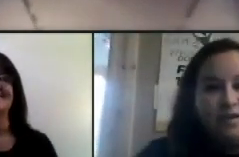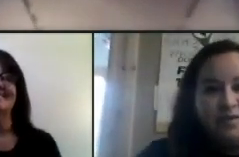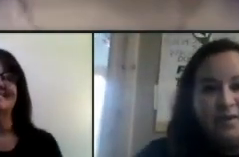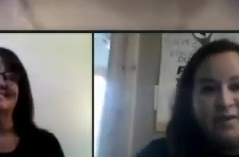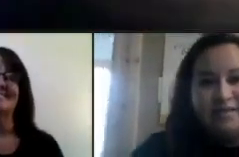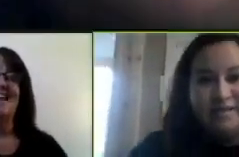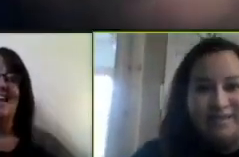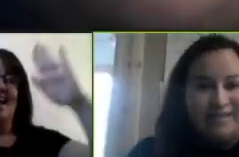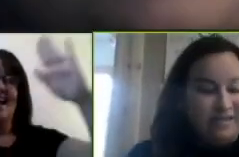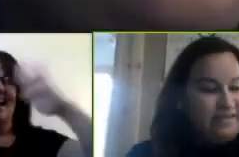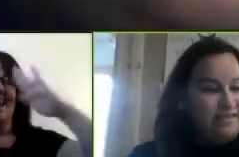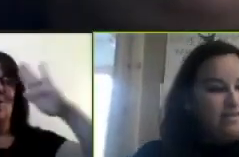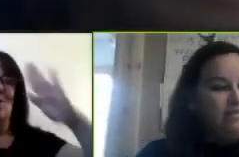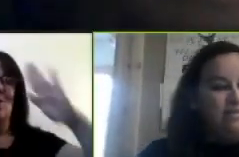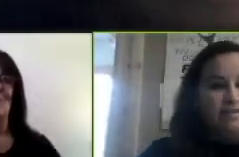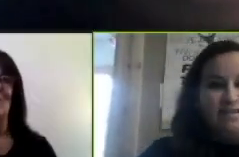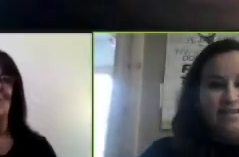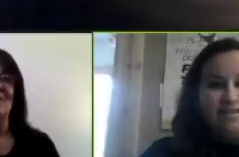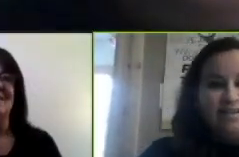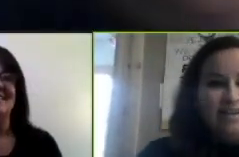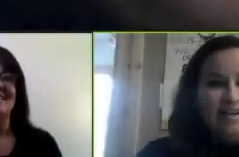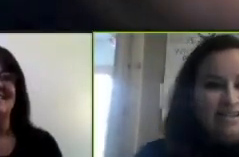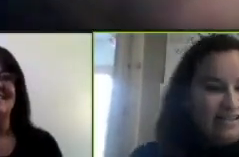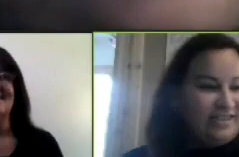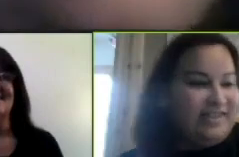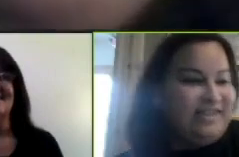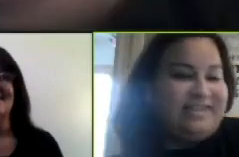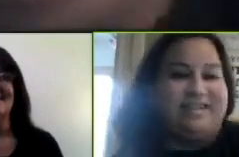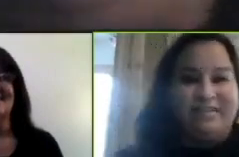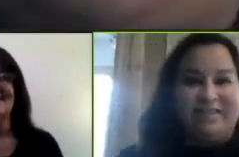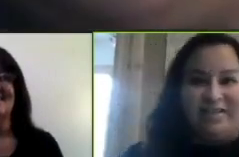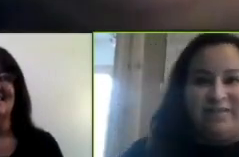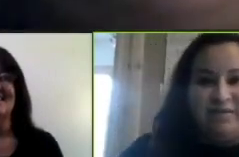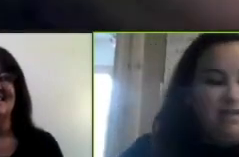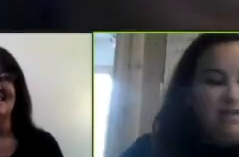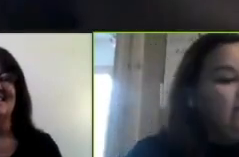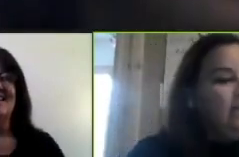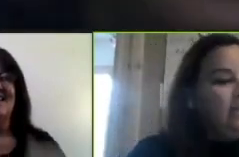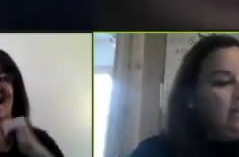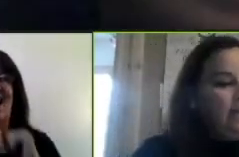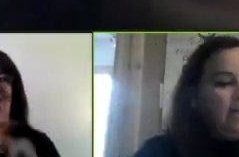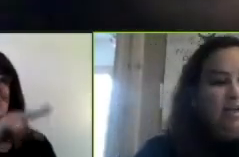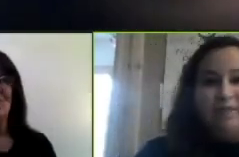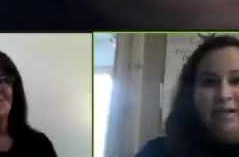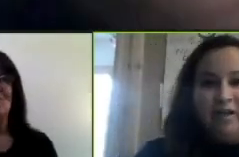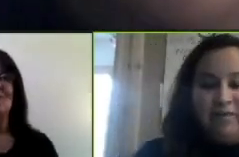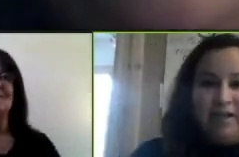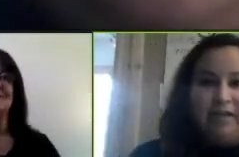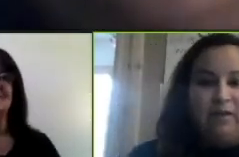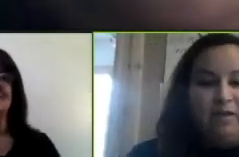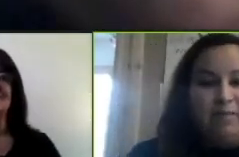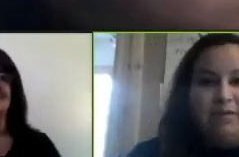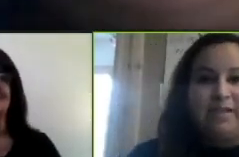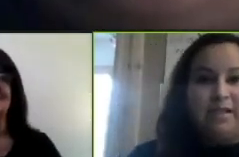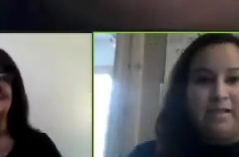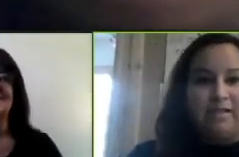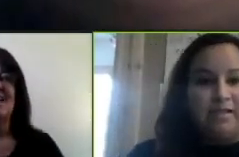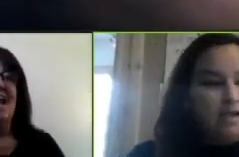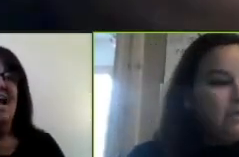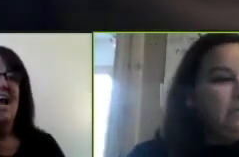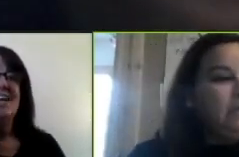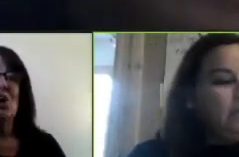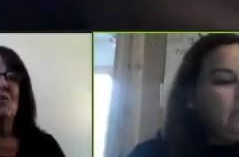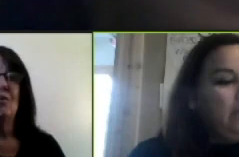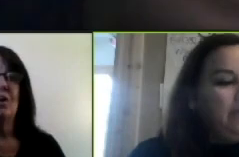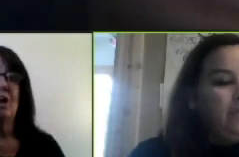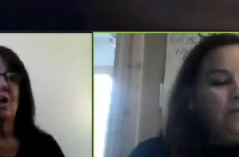Hello, everyone. Hola, Christian. Hi, Saidi. How are you, everyone? I know Ophelia talked about the census